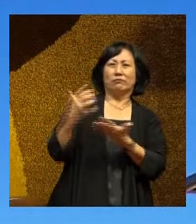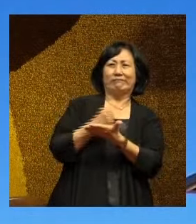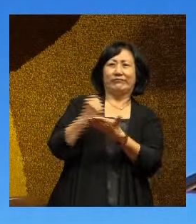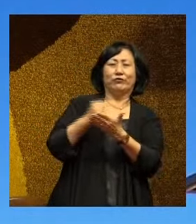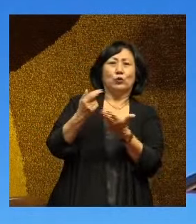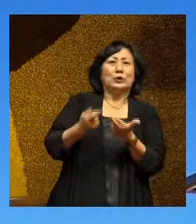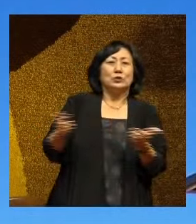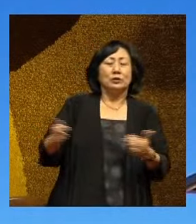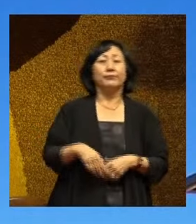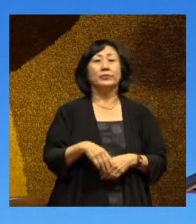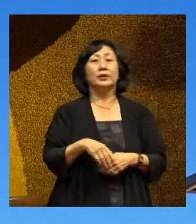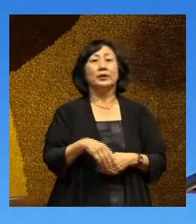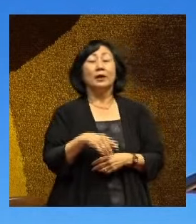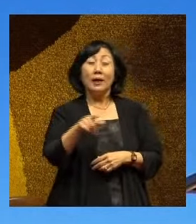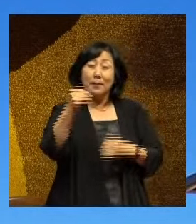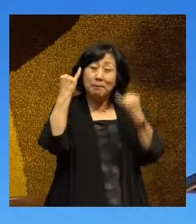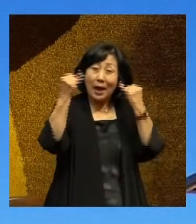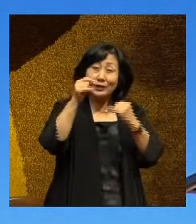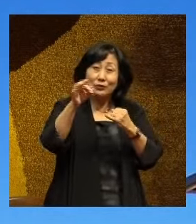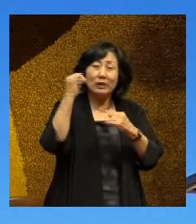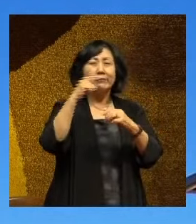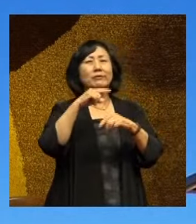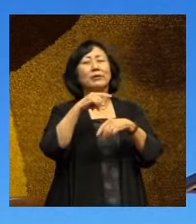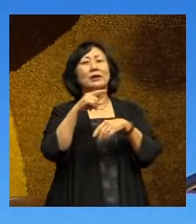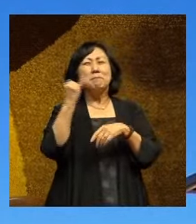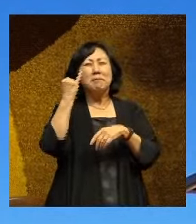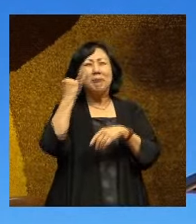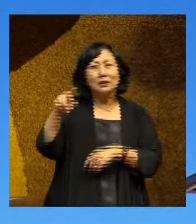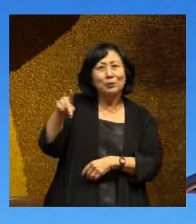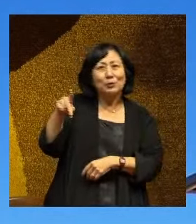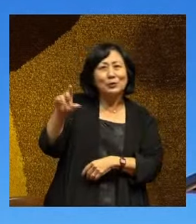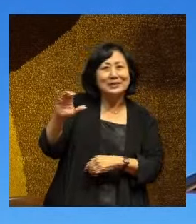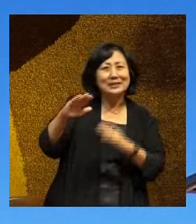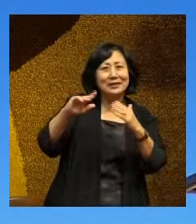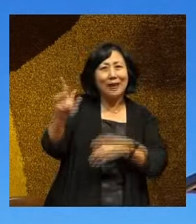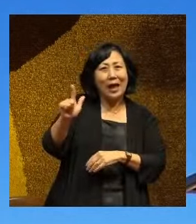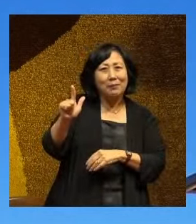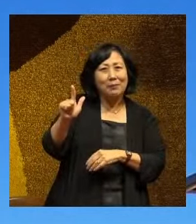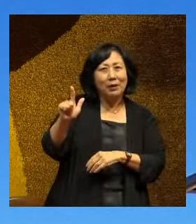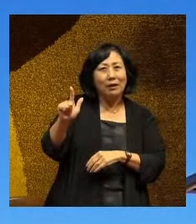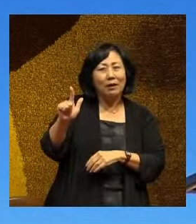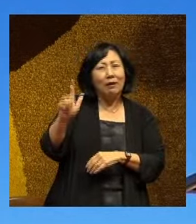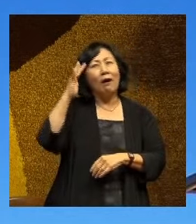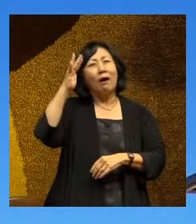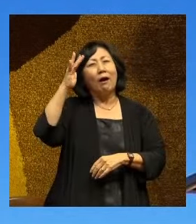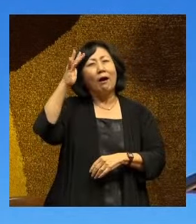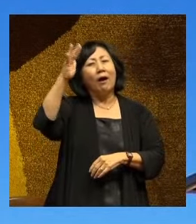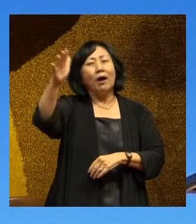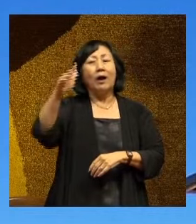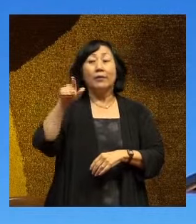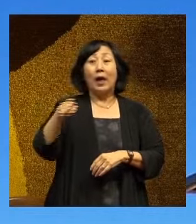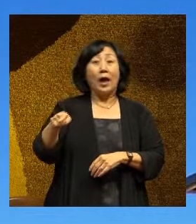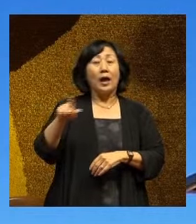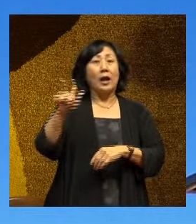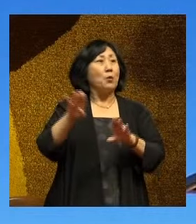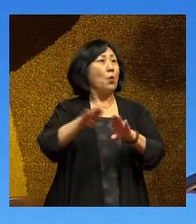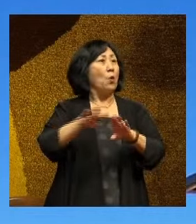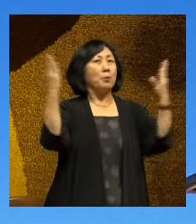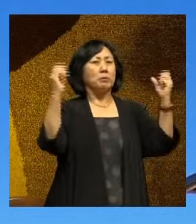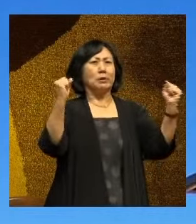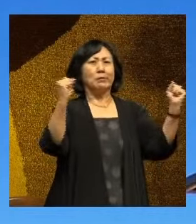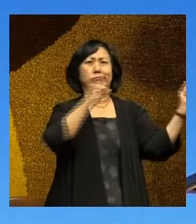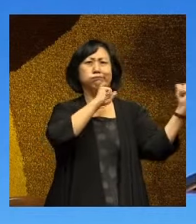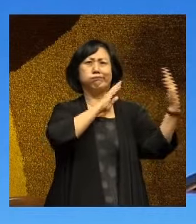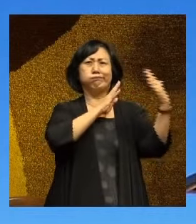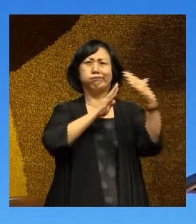Reimagine, if you will, Pearl City Library becoming a beehive of activity as a community-based